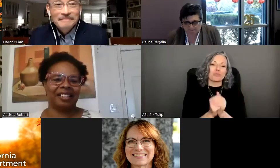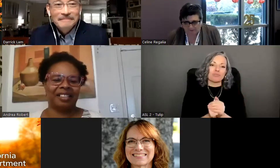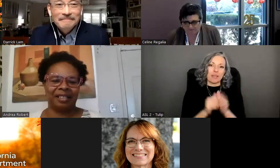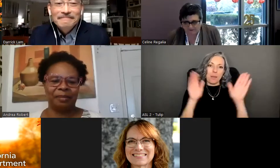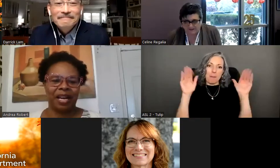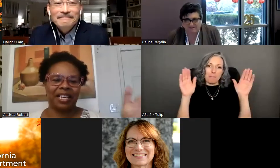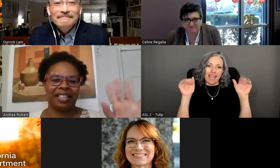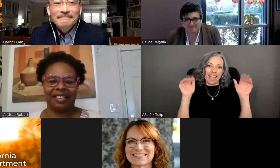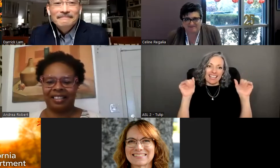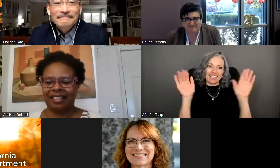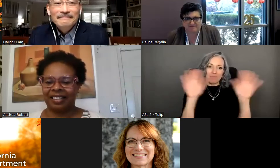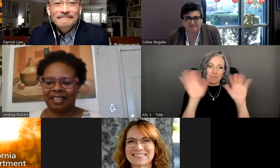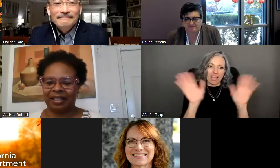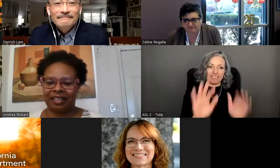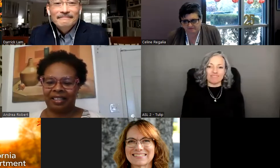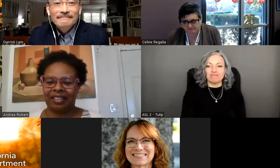Bye. Bye.